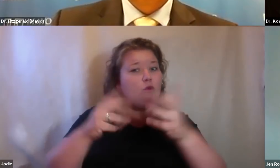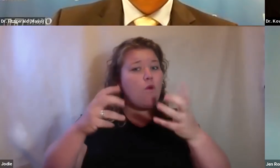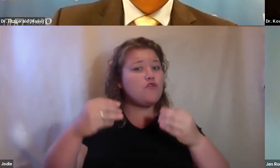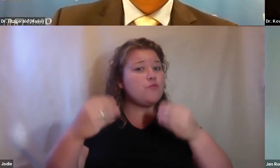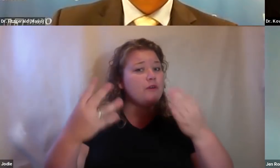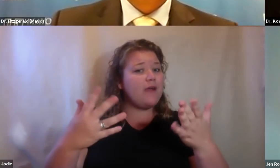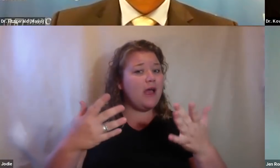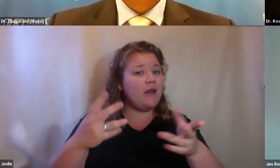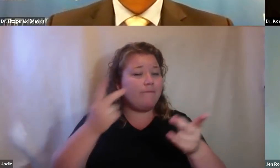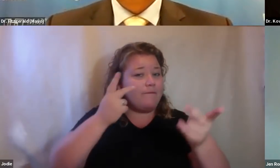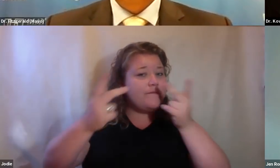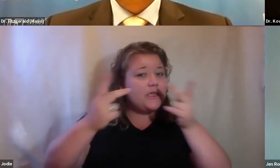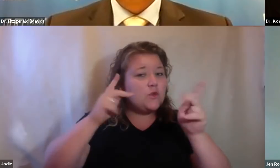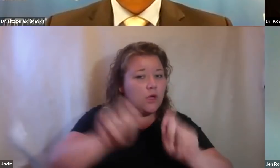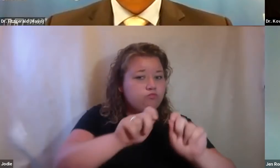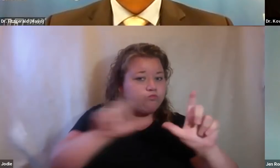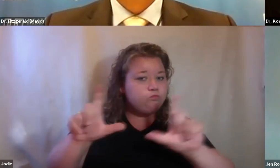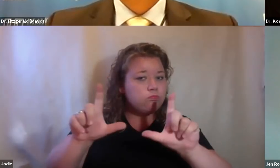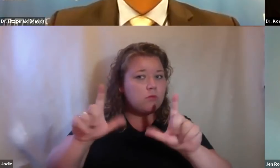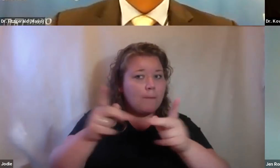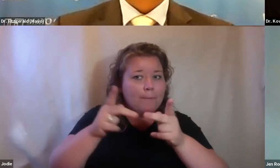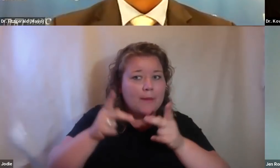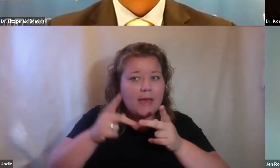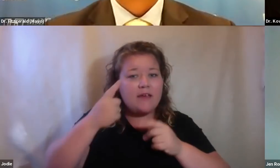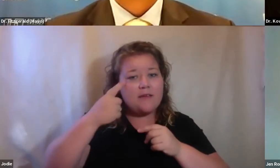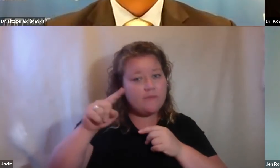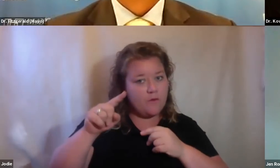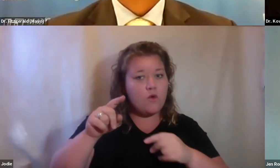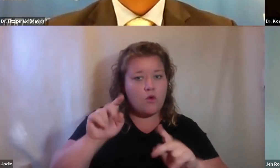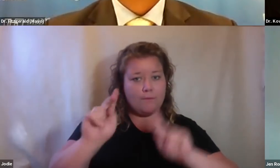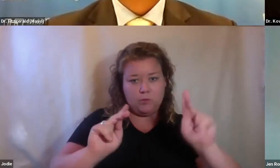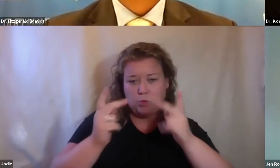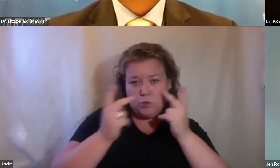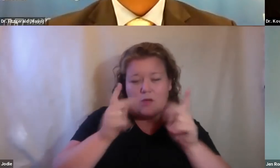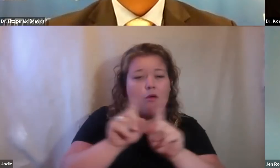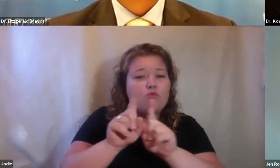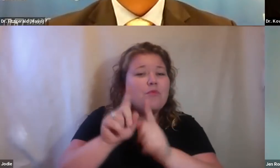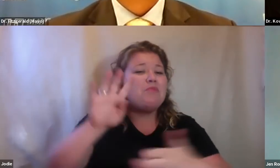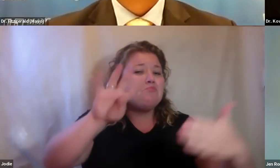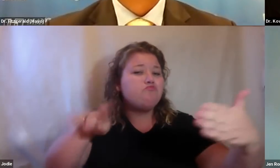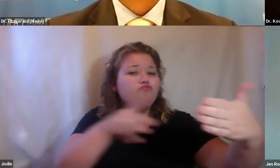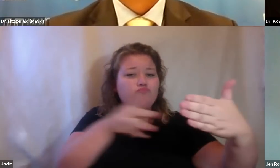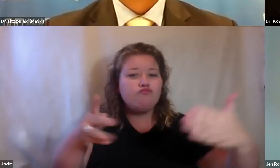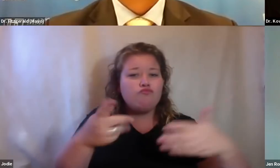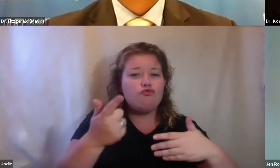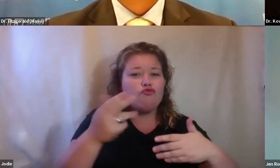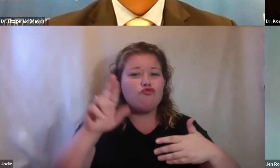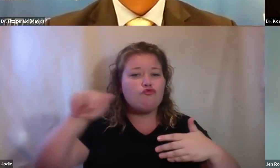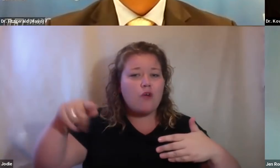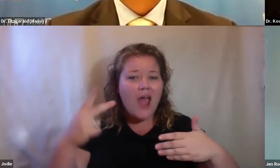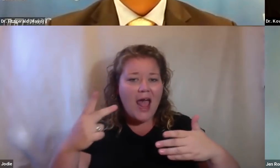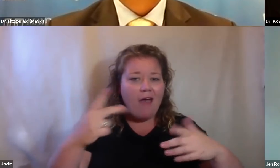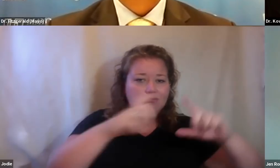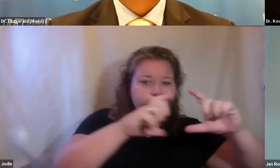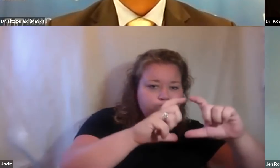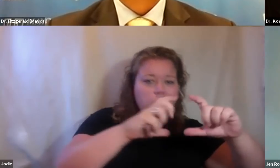these metrics and maybe even some graphs that associate with these metrics. And so we are working right now